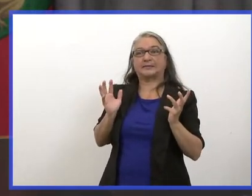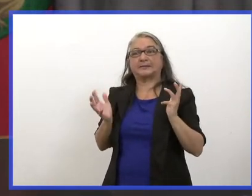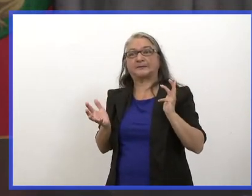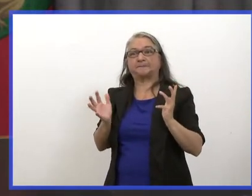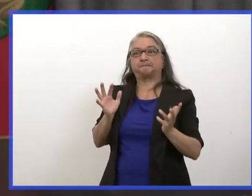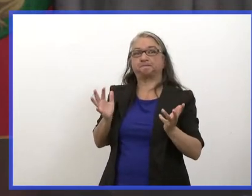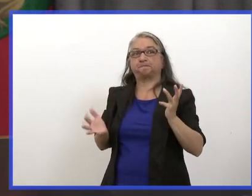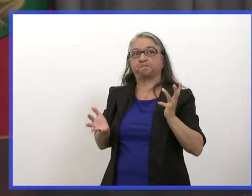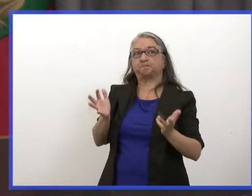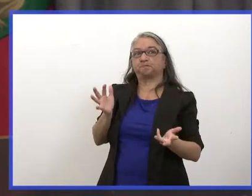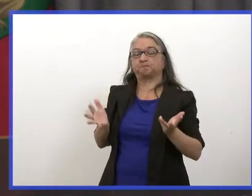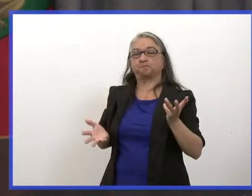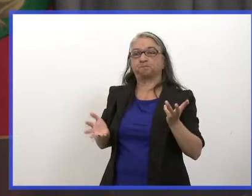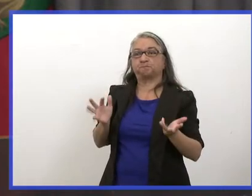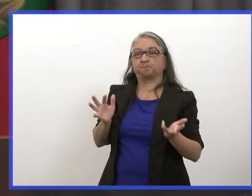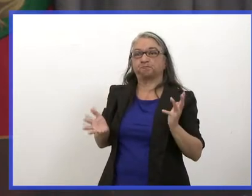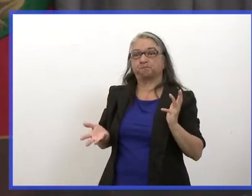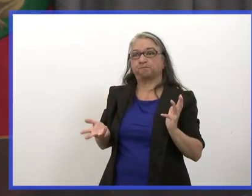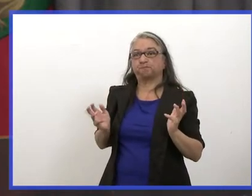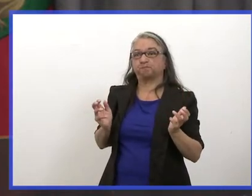the direction on this,